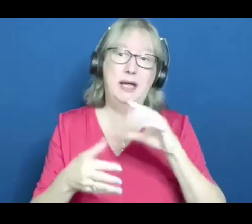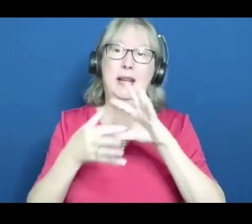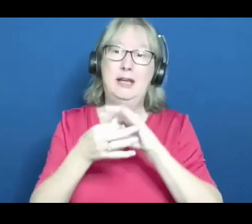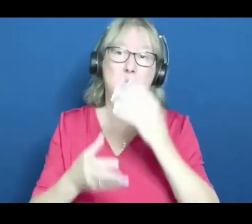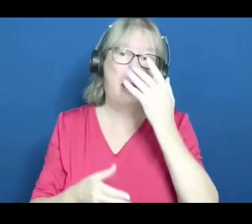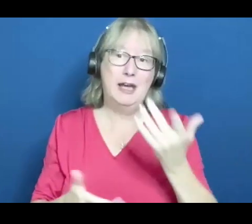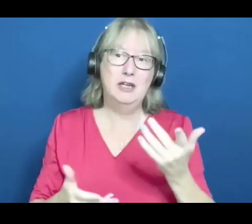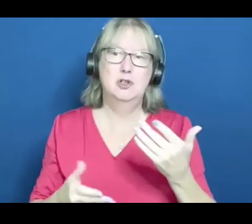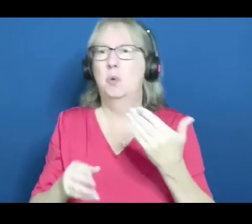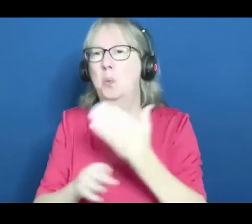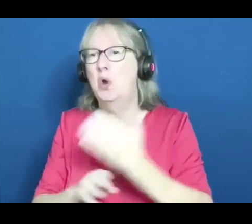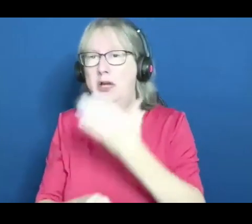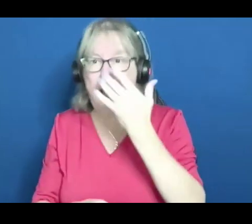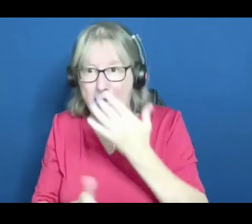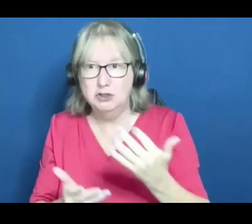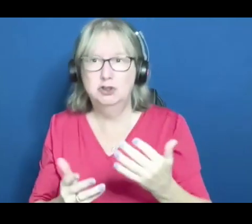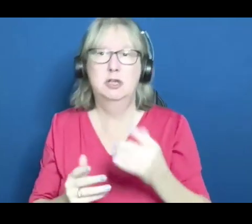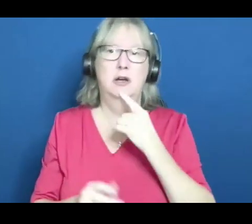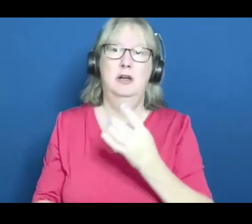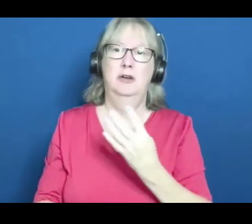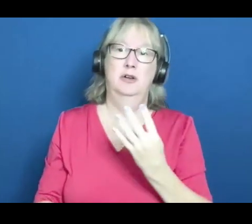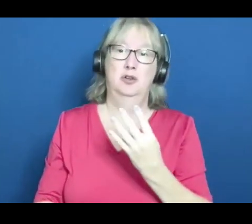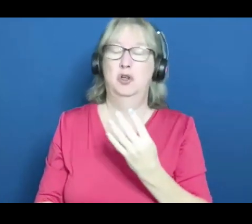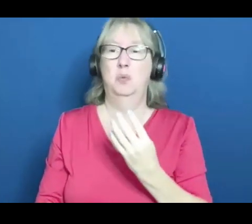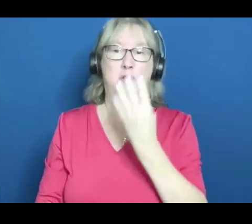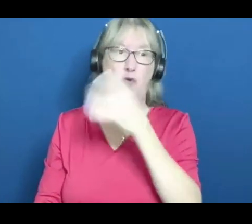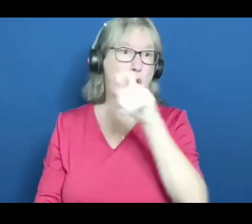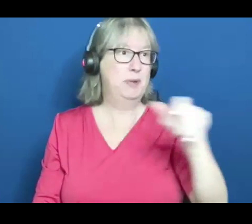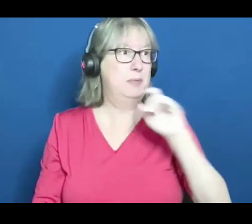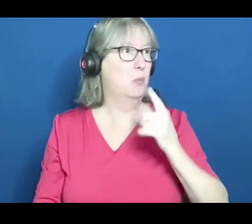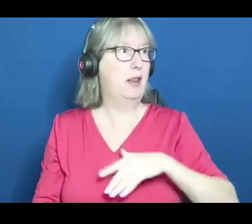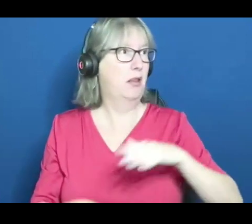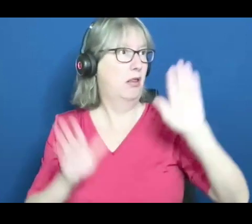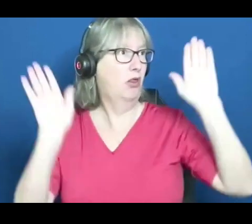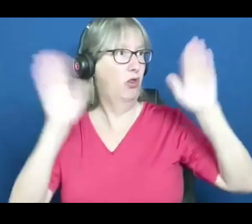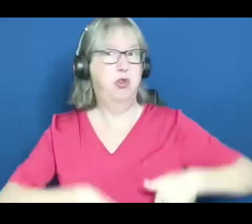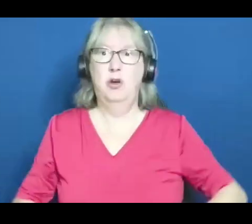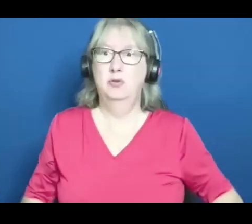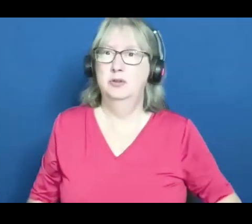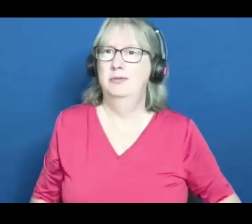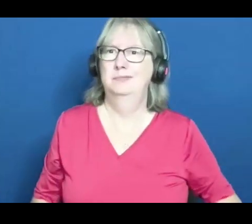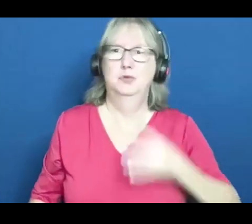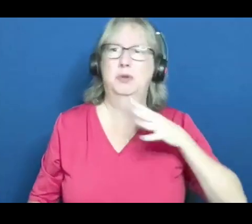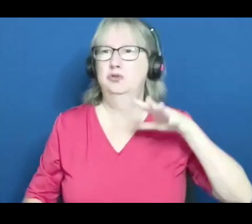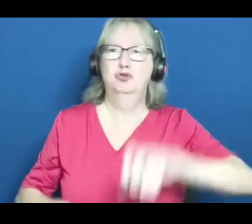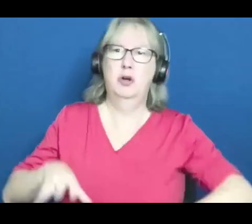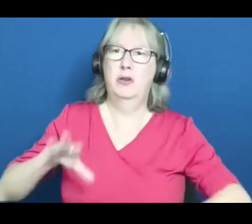age. There's 4 people that don't do anything about it and just sort of cup the hand and sort of struggle along with